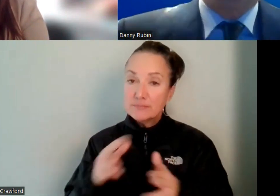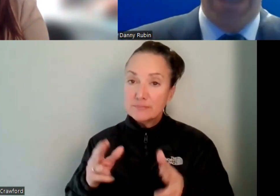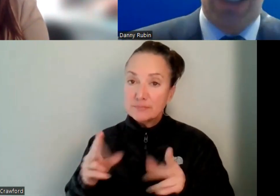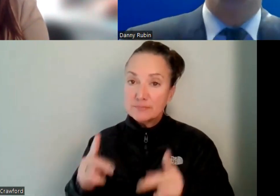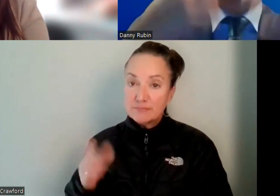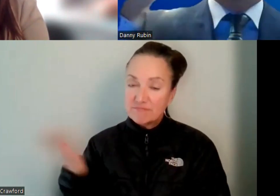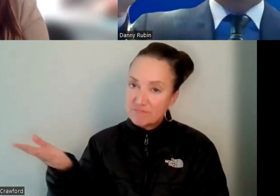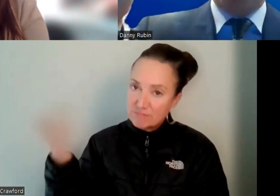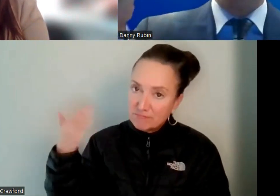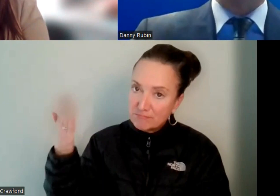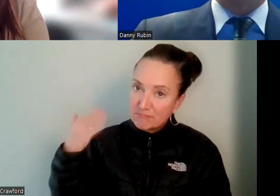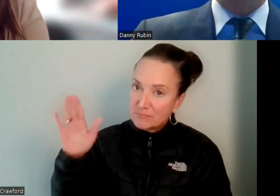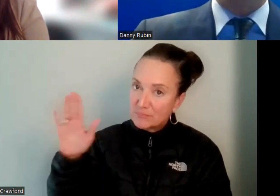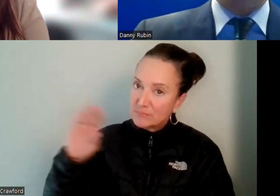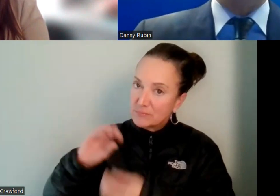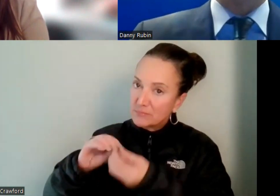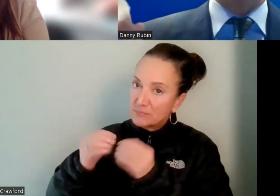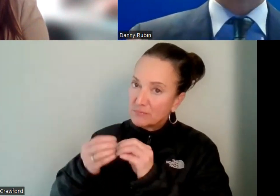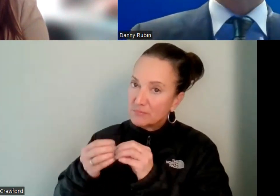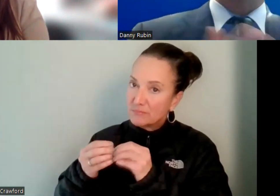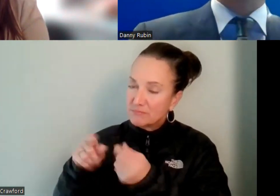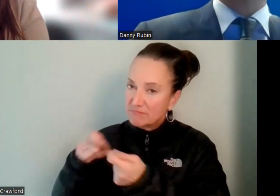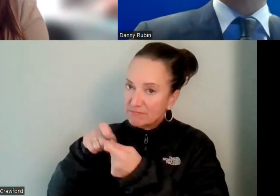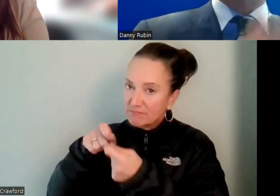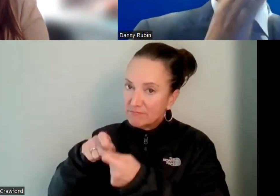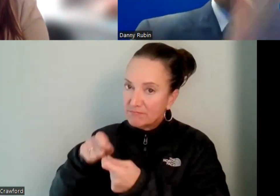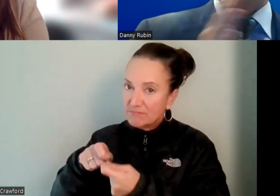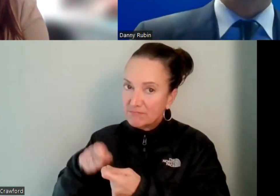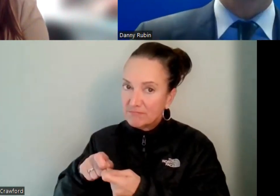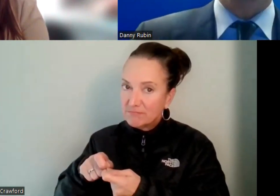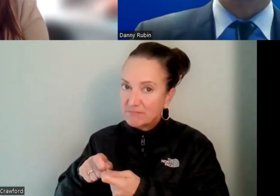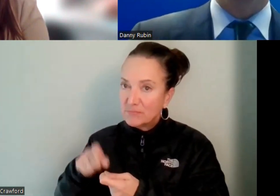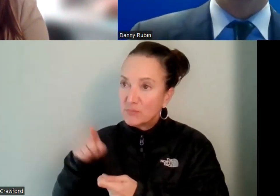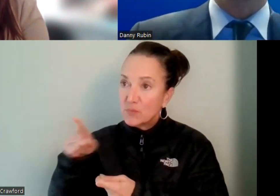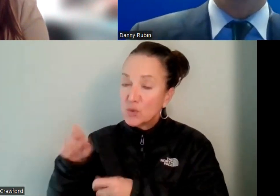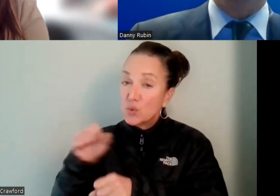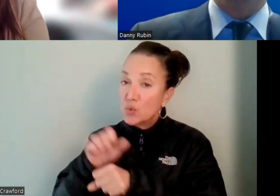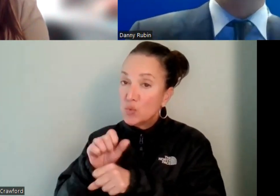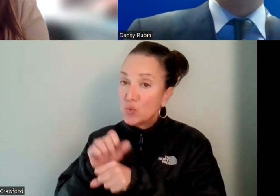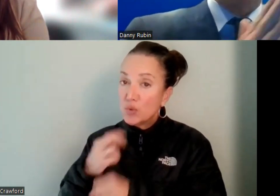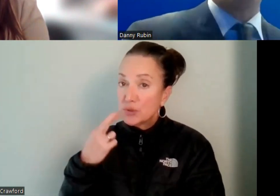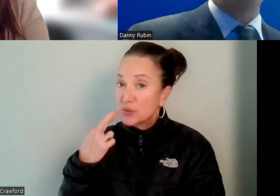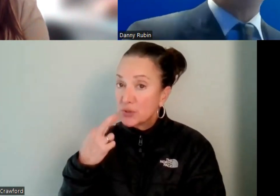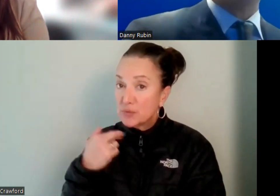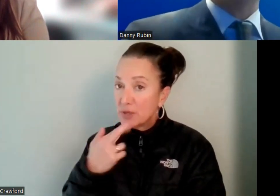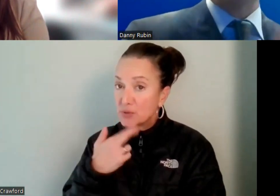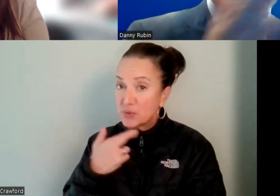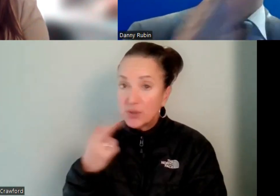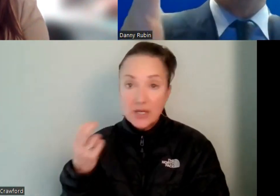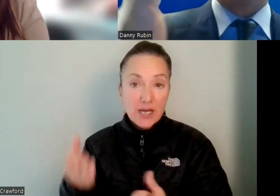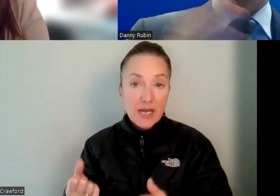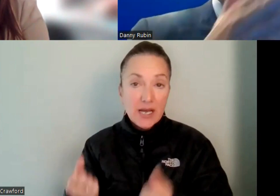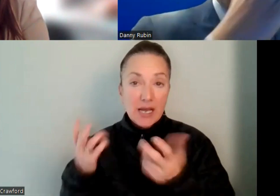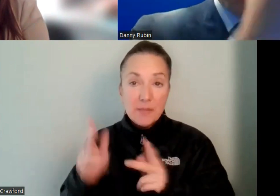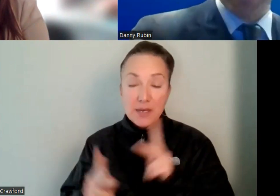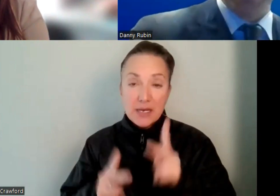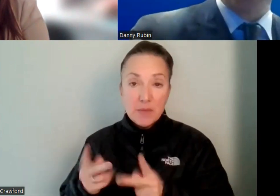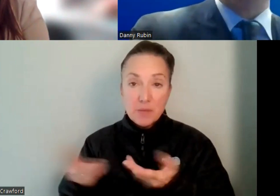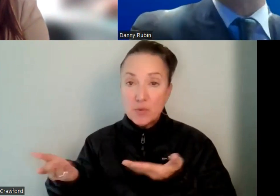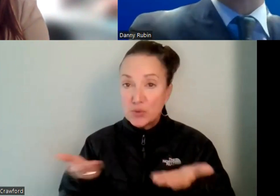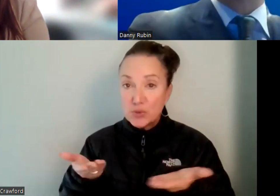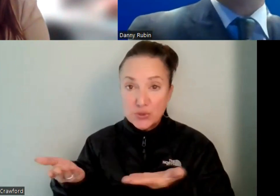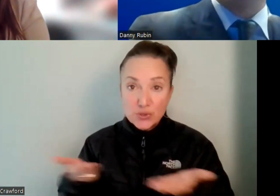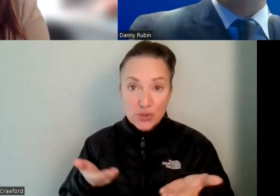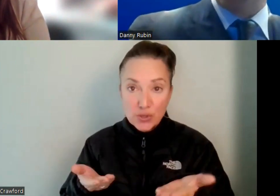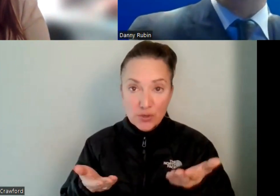their own numbers, to bring them to the surface. Say, okay, you worked at a restaurant this summer. How many people did you serve or did you